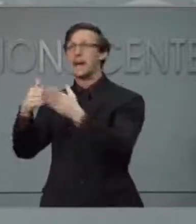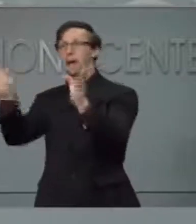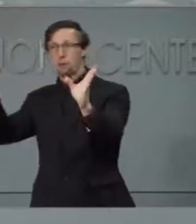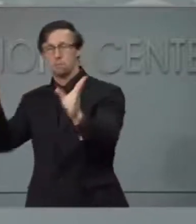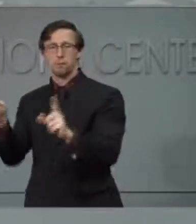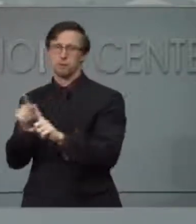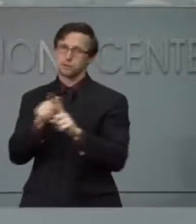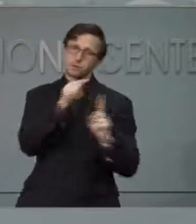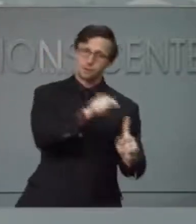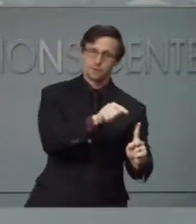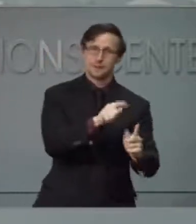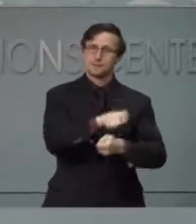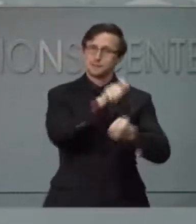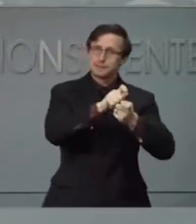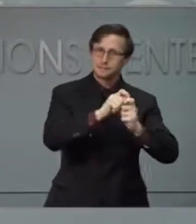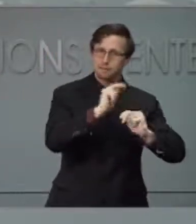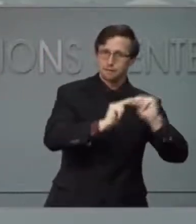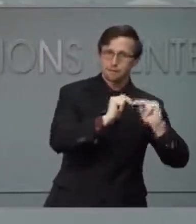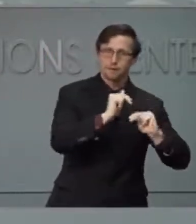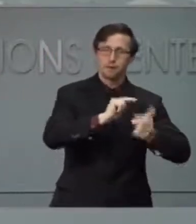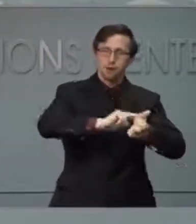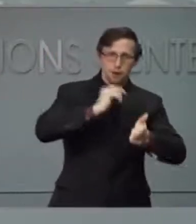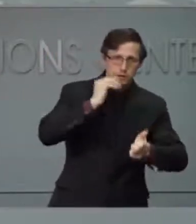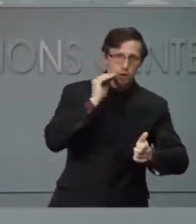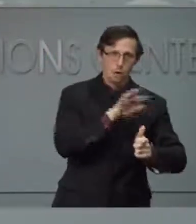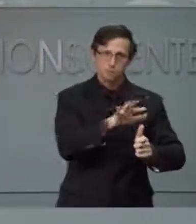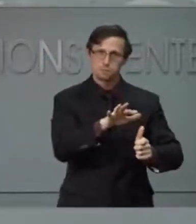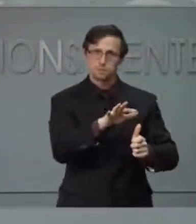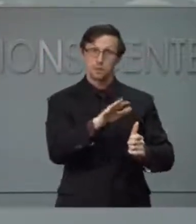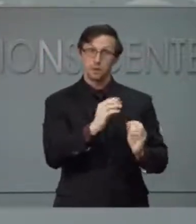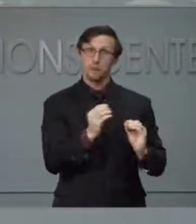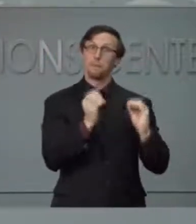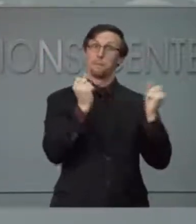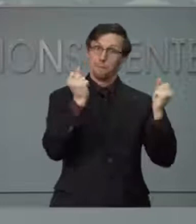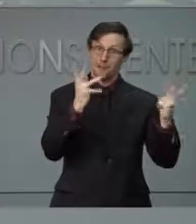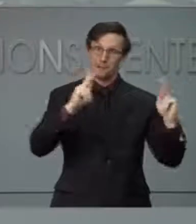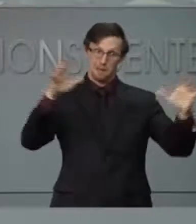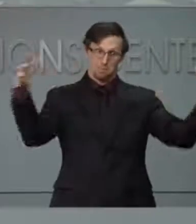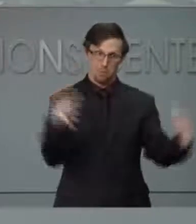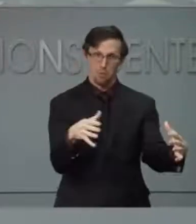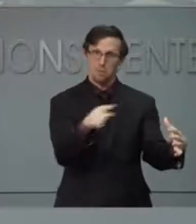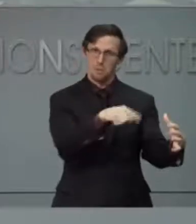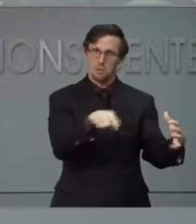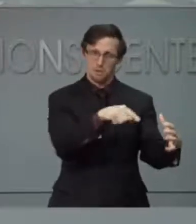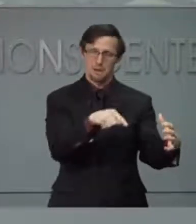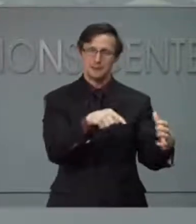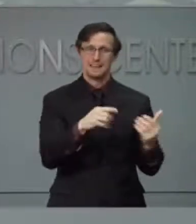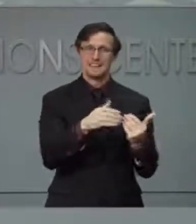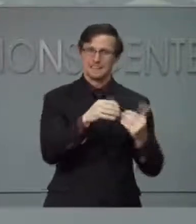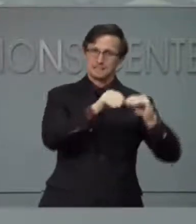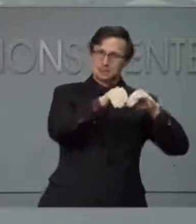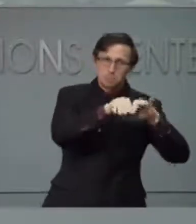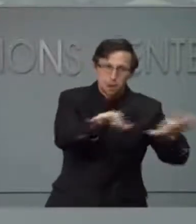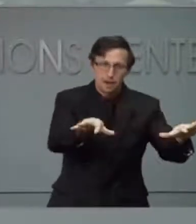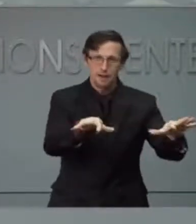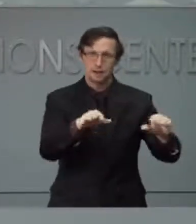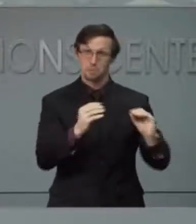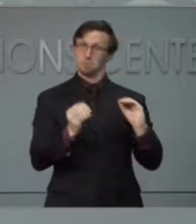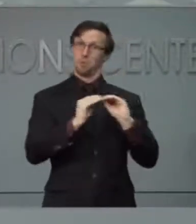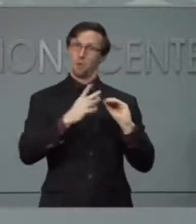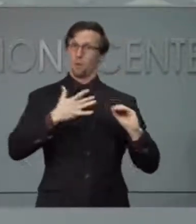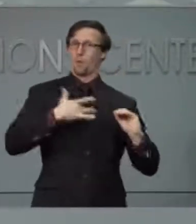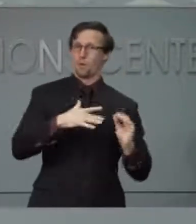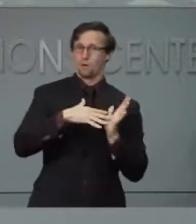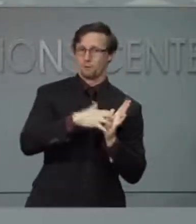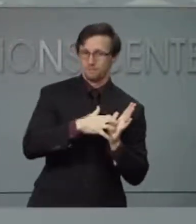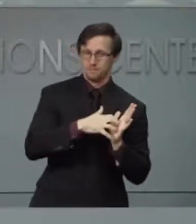but also to those settings. And that's where I think your question comes in to how do we think about congregate settings. A prison is a congregate